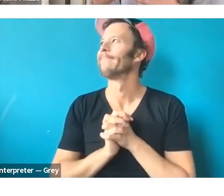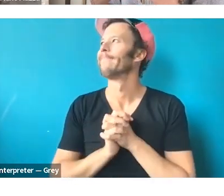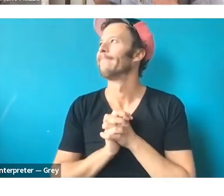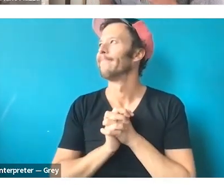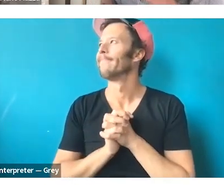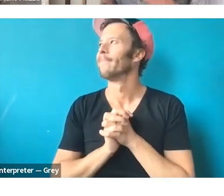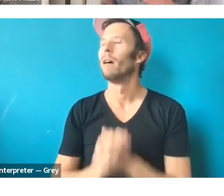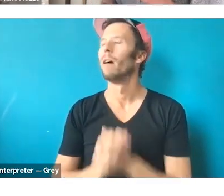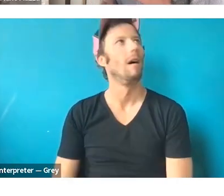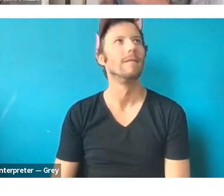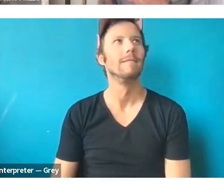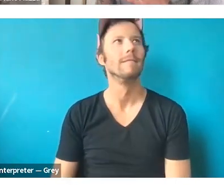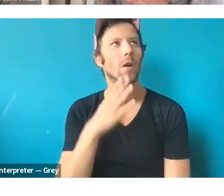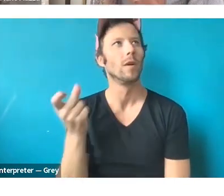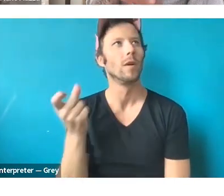such a good question.